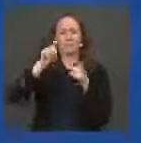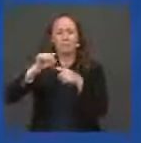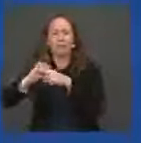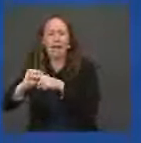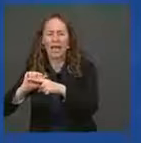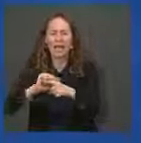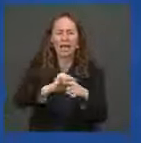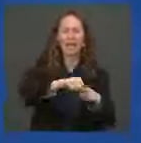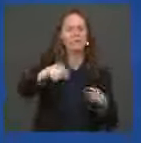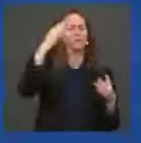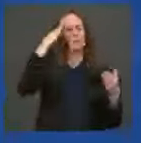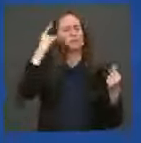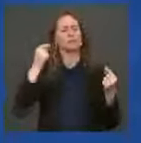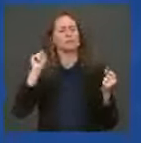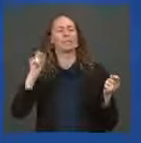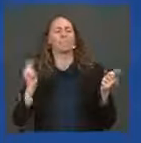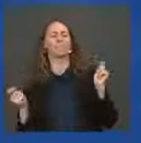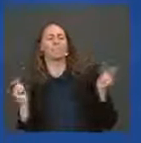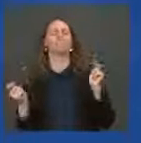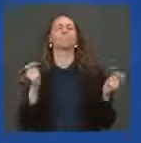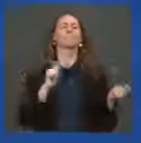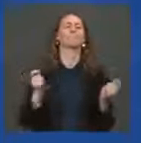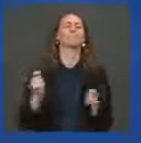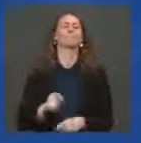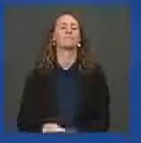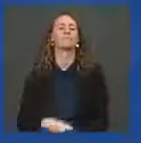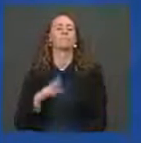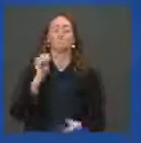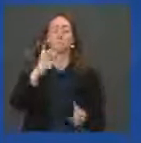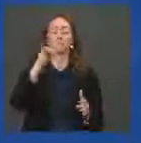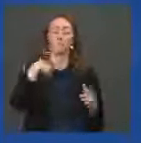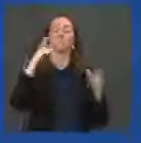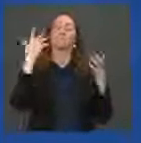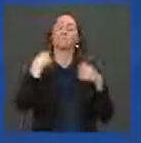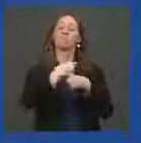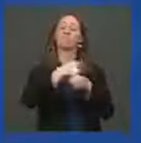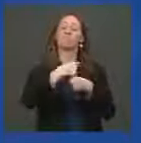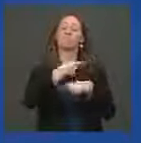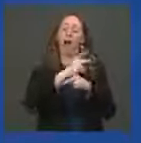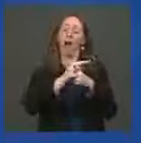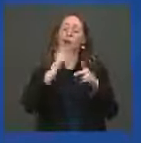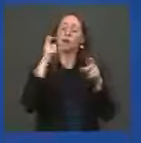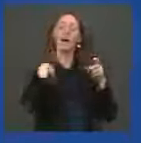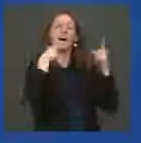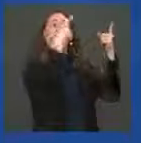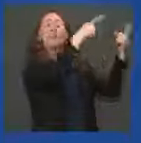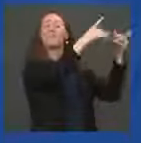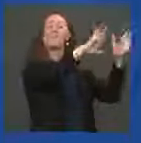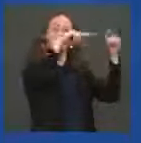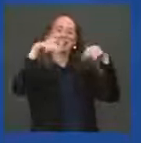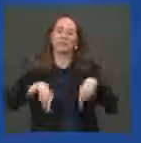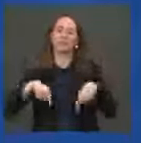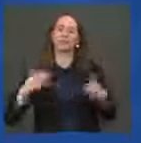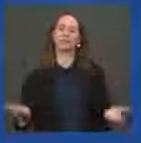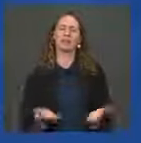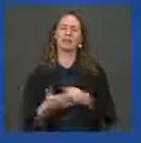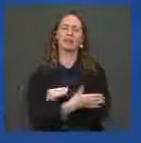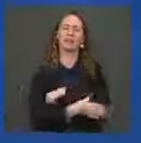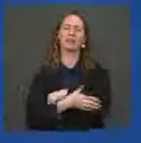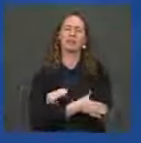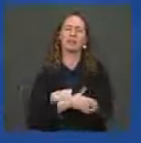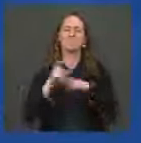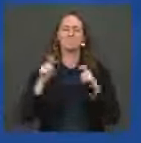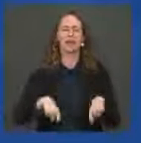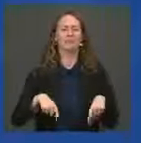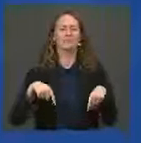We need to invest in making more of our products right here in the United States. Never again should our country and our